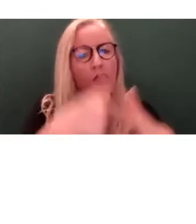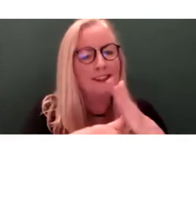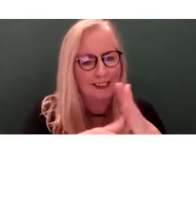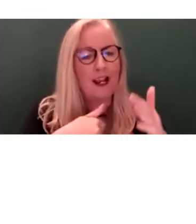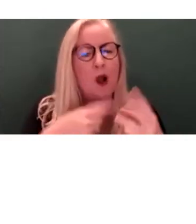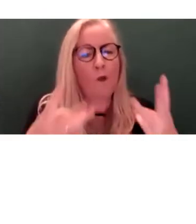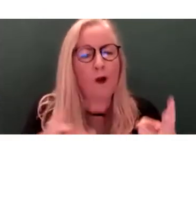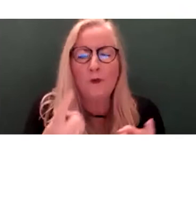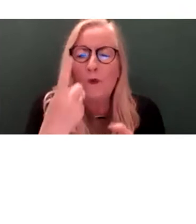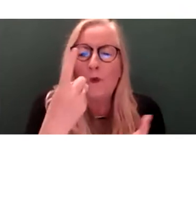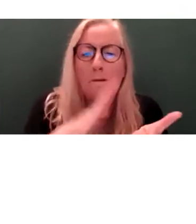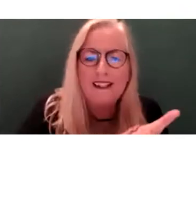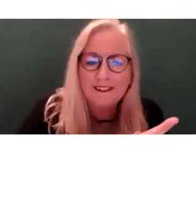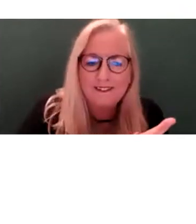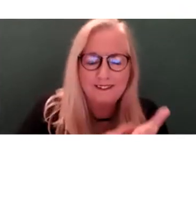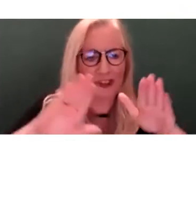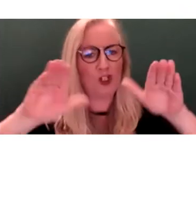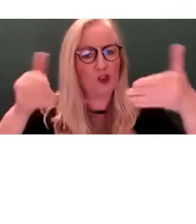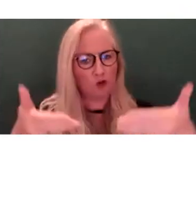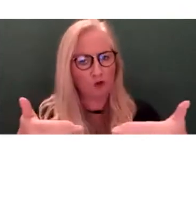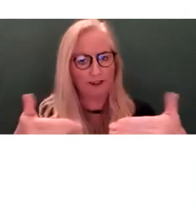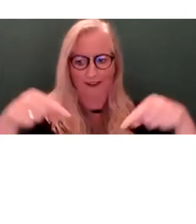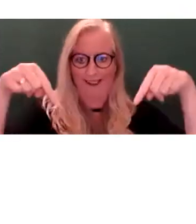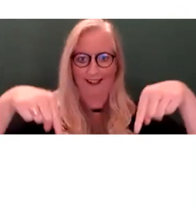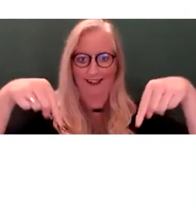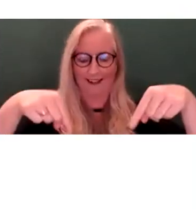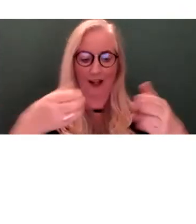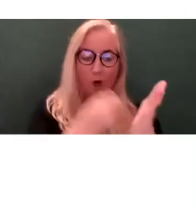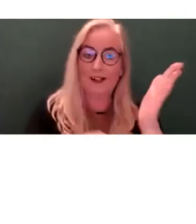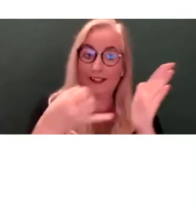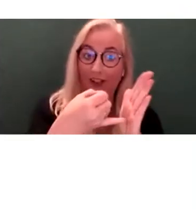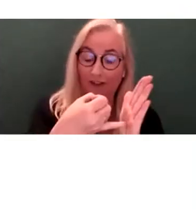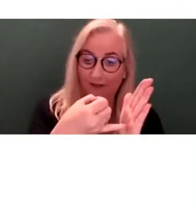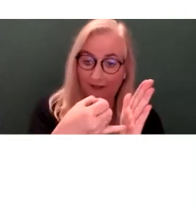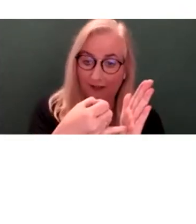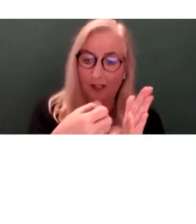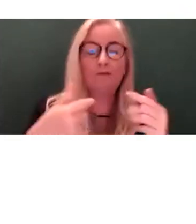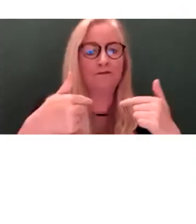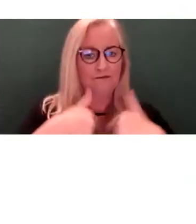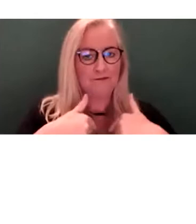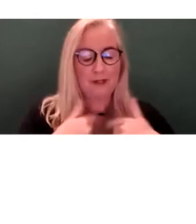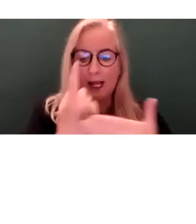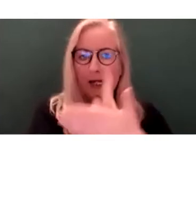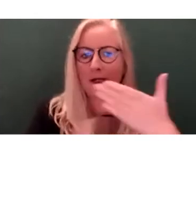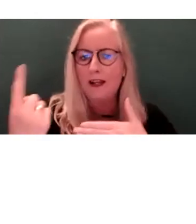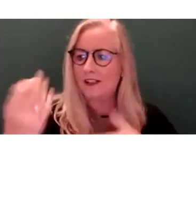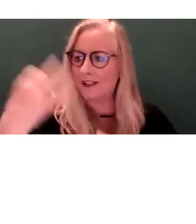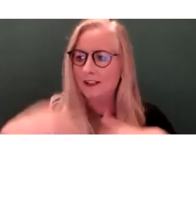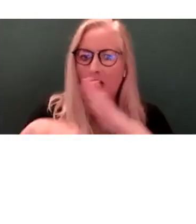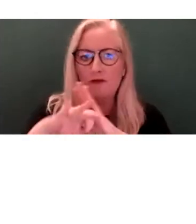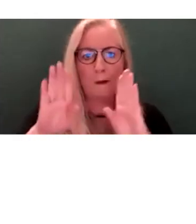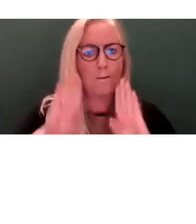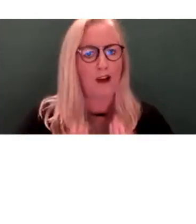a minute just to introduce you to this organization. We are the independent statutory body